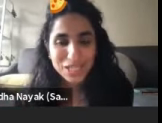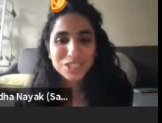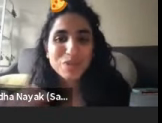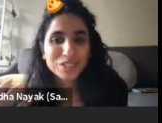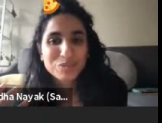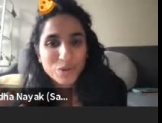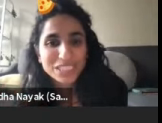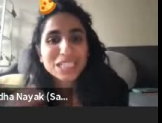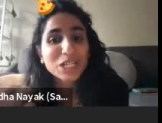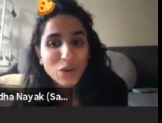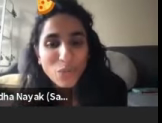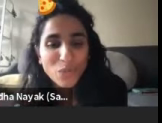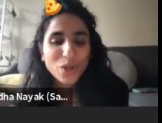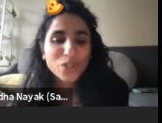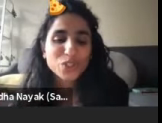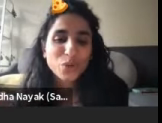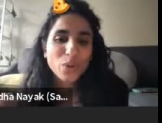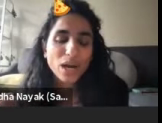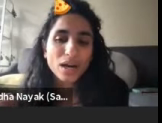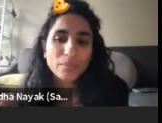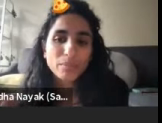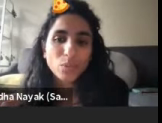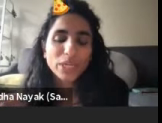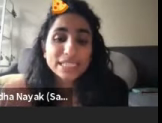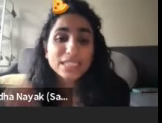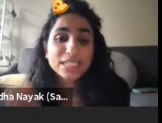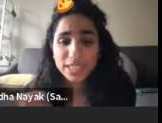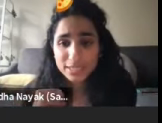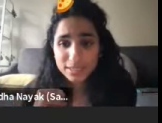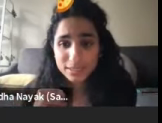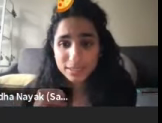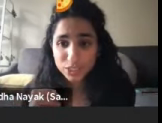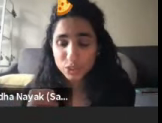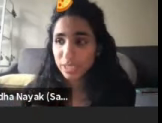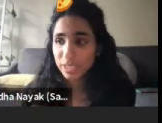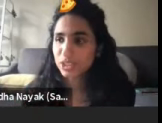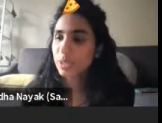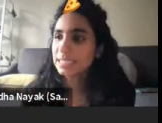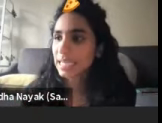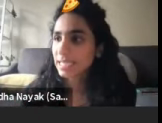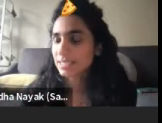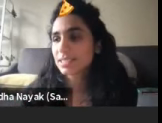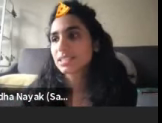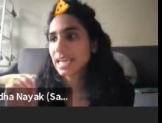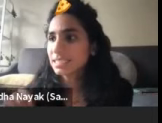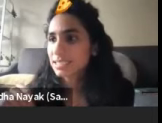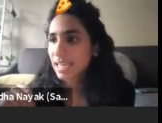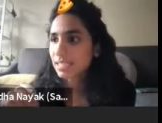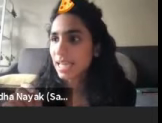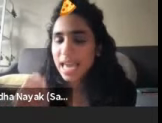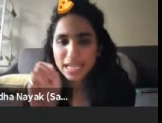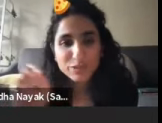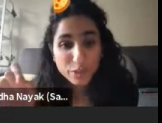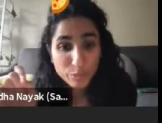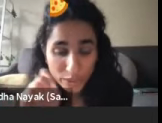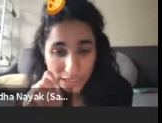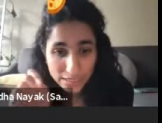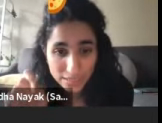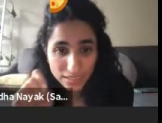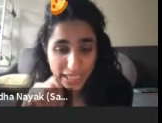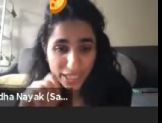fluorescence to make the protein glow. So we can see where they are situated. So in this case, this is a cancer cell, and